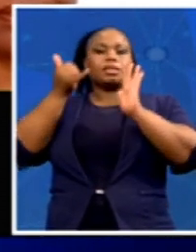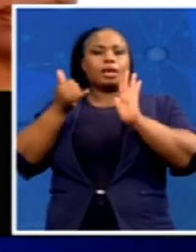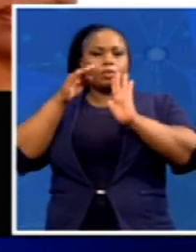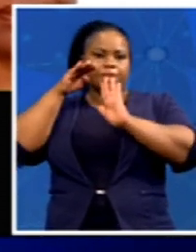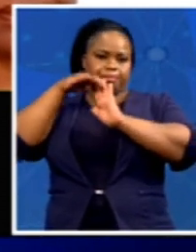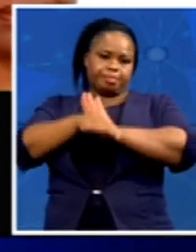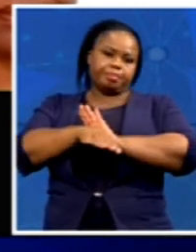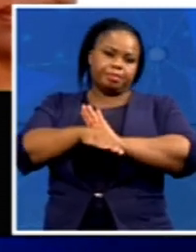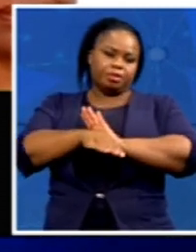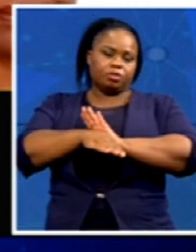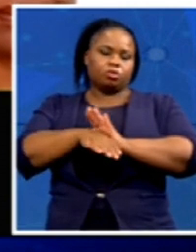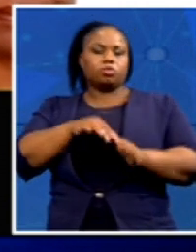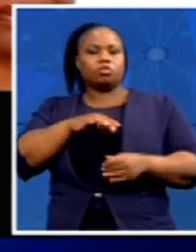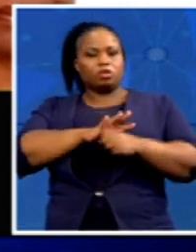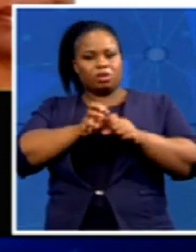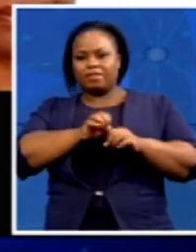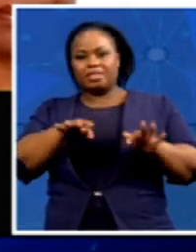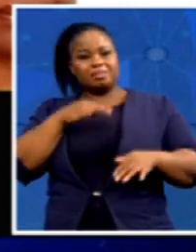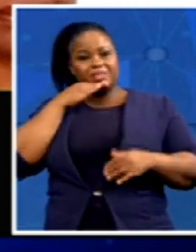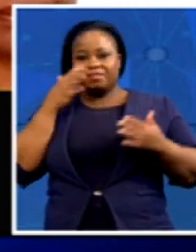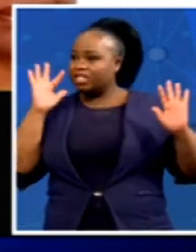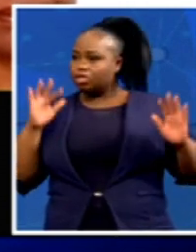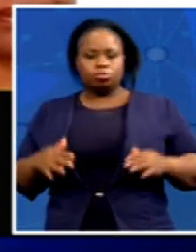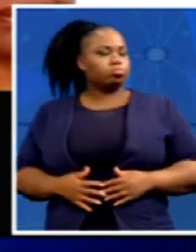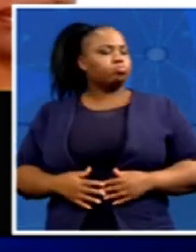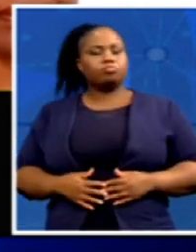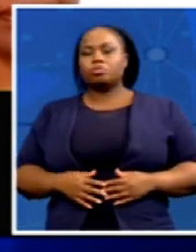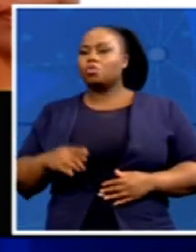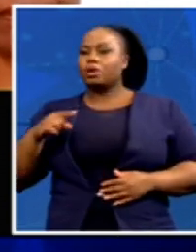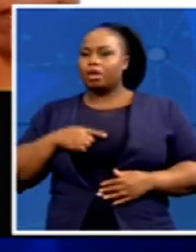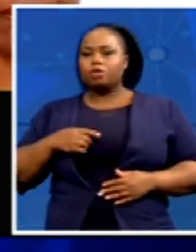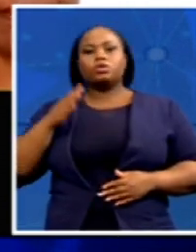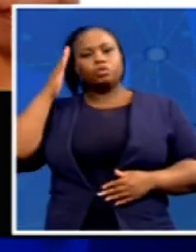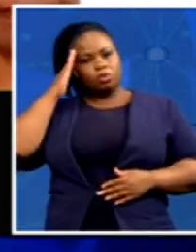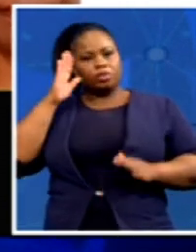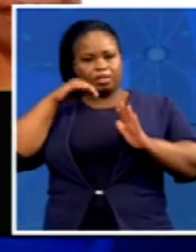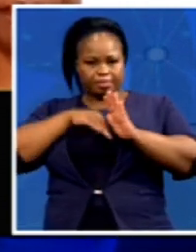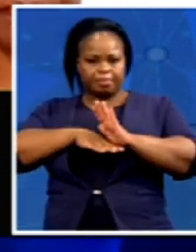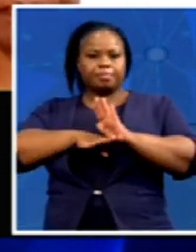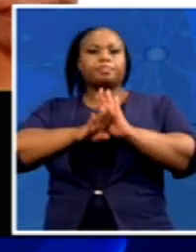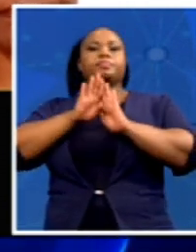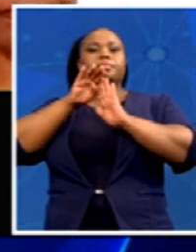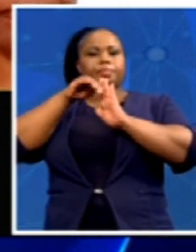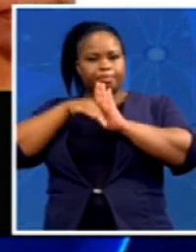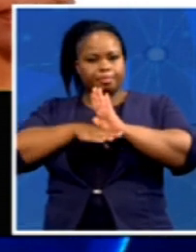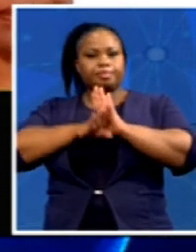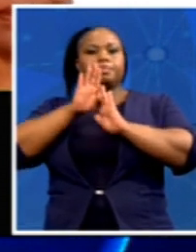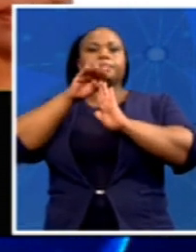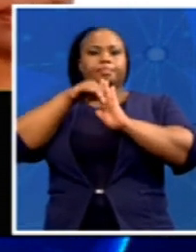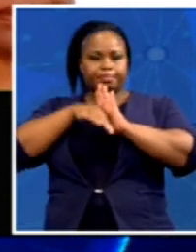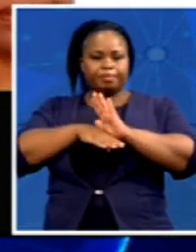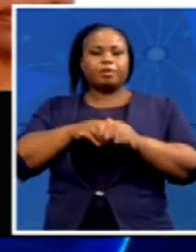pandemic, of course, we have seen these waves come in. They come in and then they slow down for about 1 to 2 months and then pick up